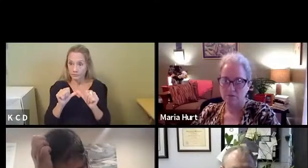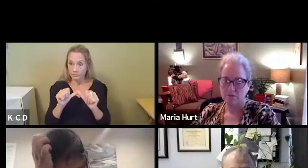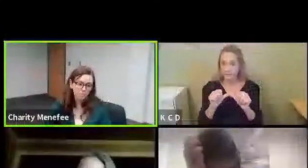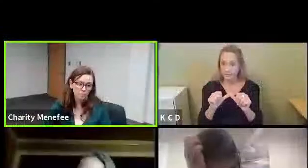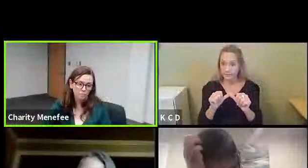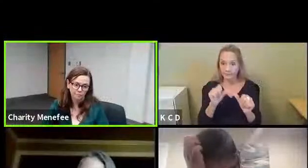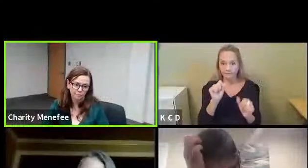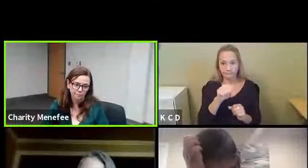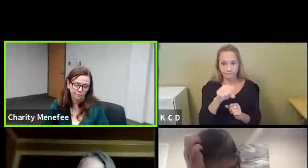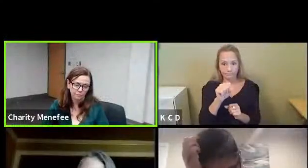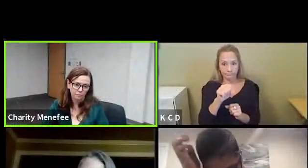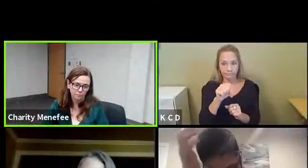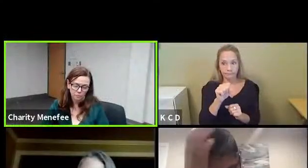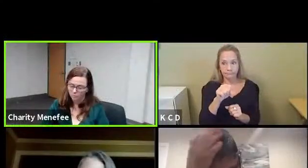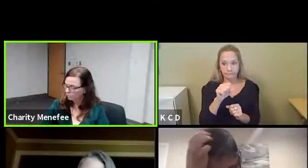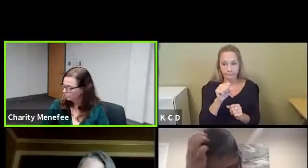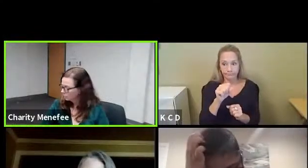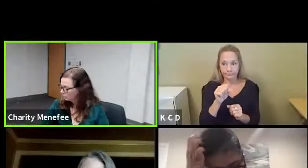Yes, sir.